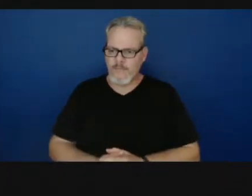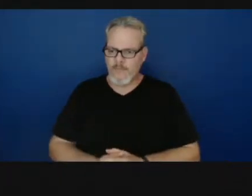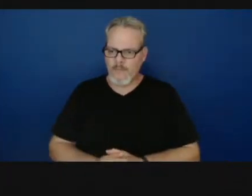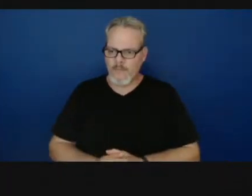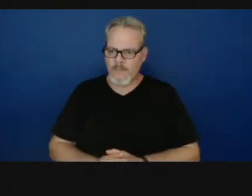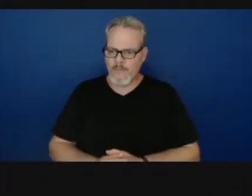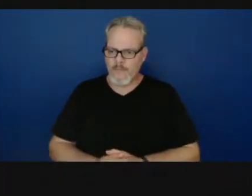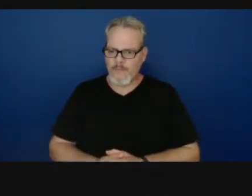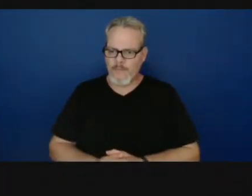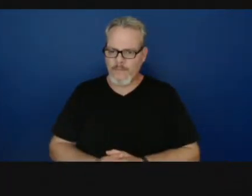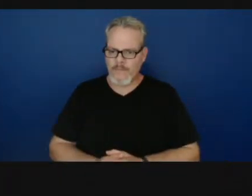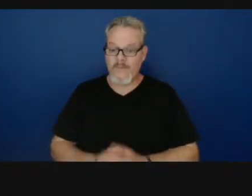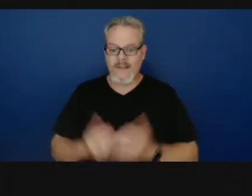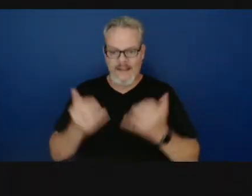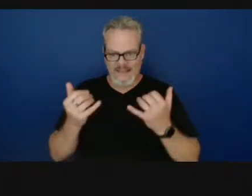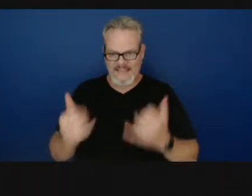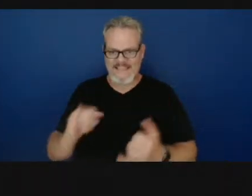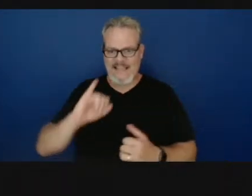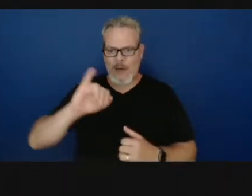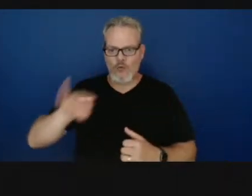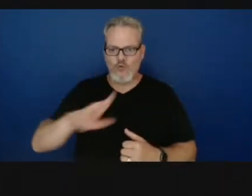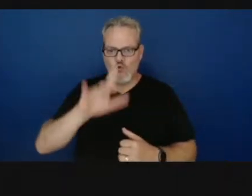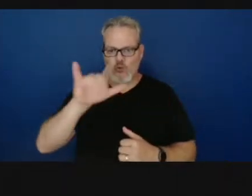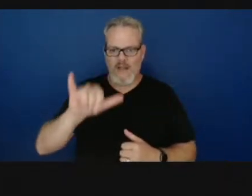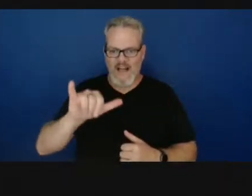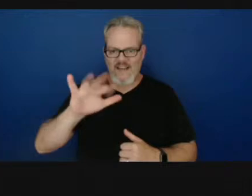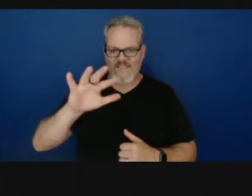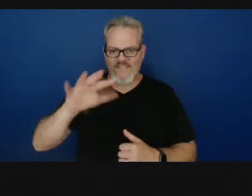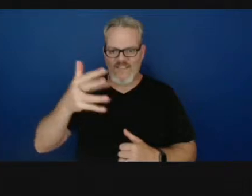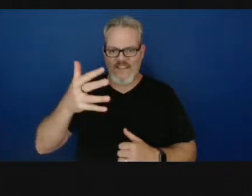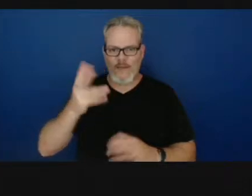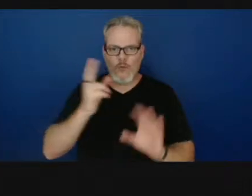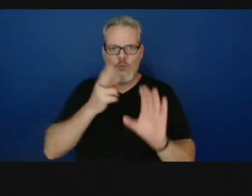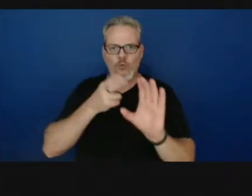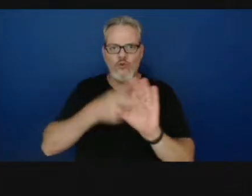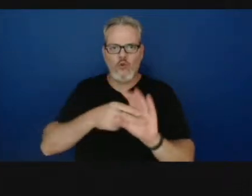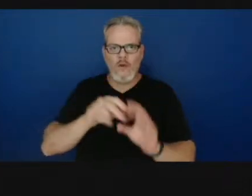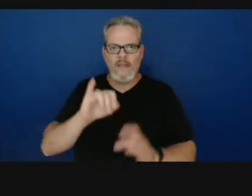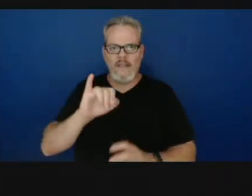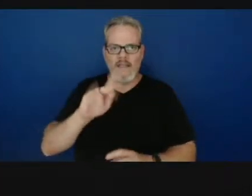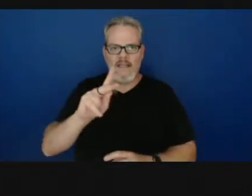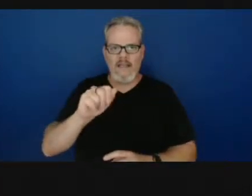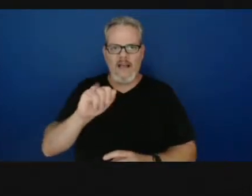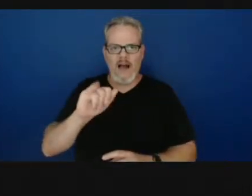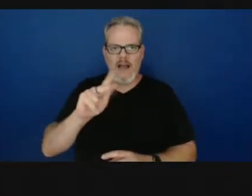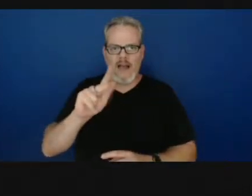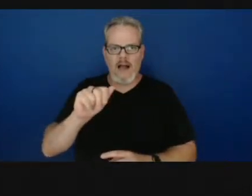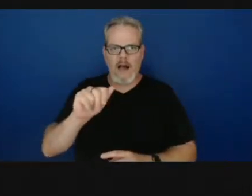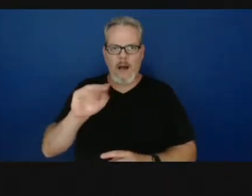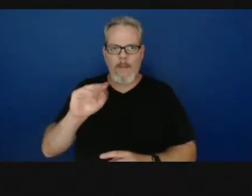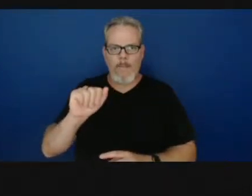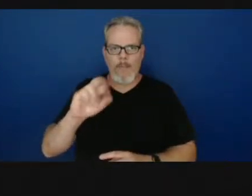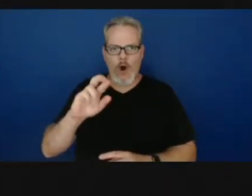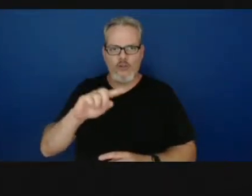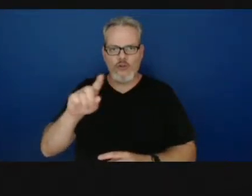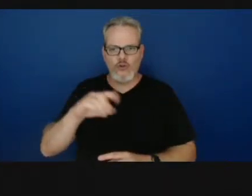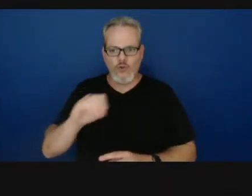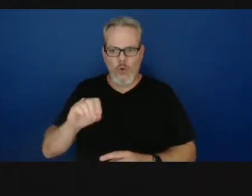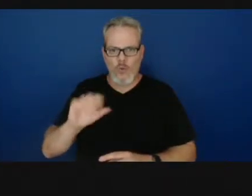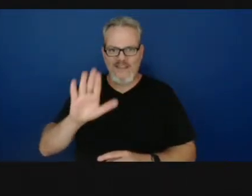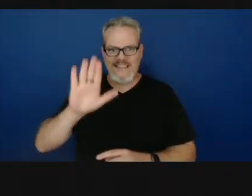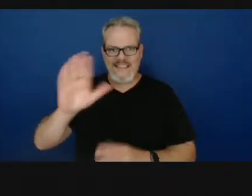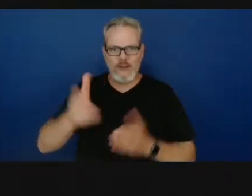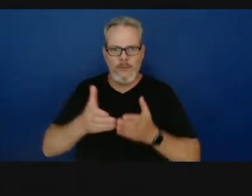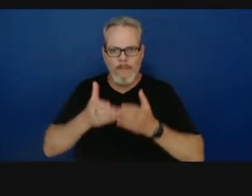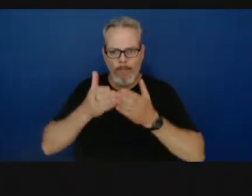It is now July 5th. We rejoin Akaika Marzo back on his boat offshore of Kapoho. Now, one thing that Akaika documents right here